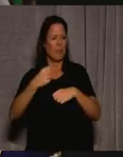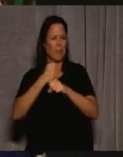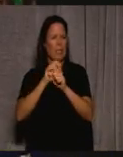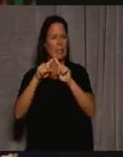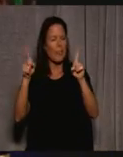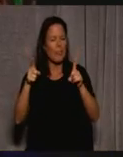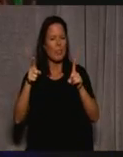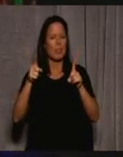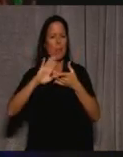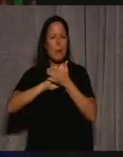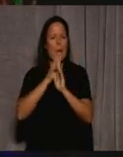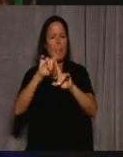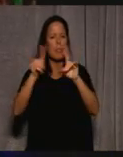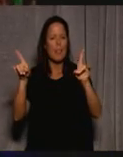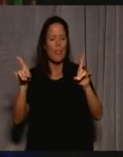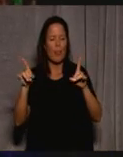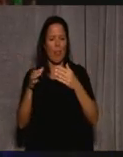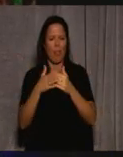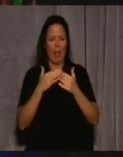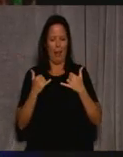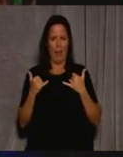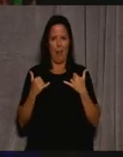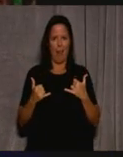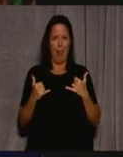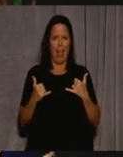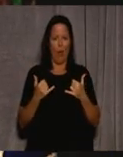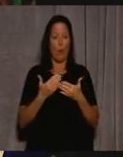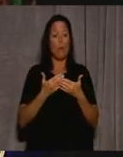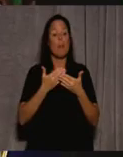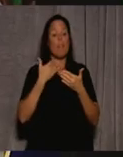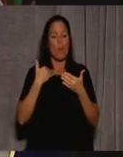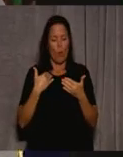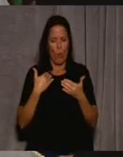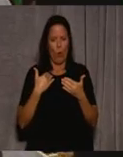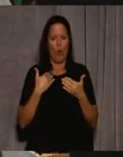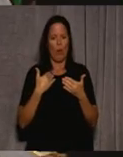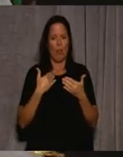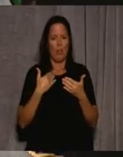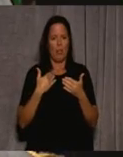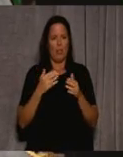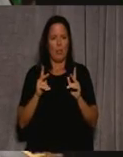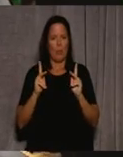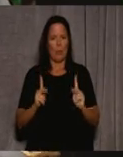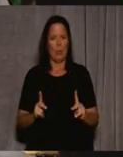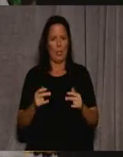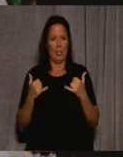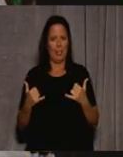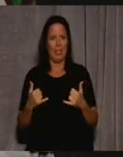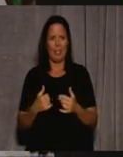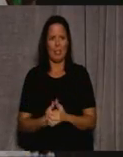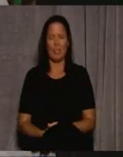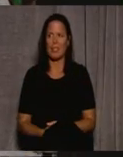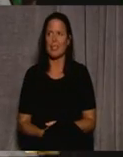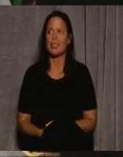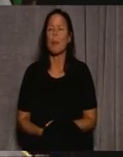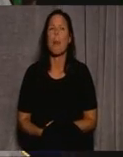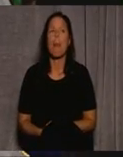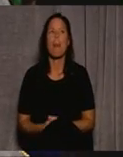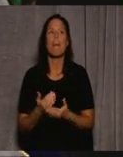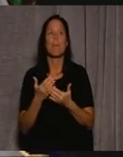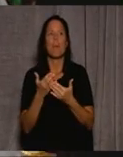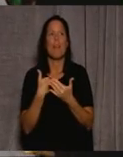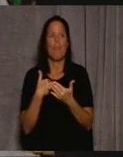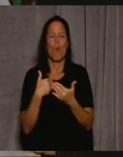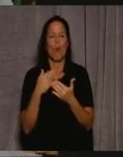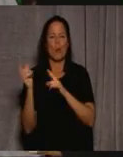than who you were before you became the person you are today and before